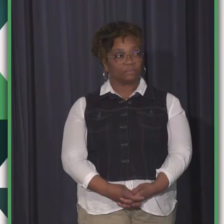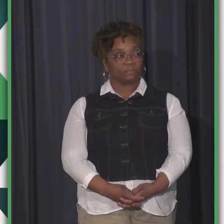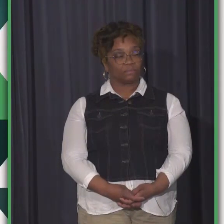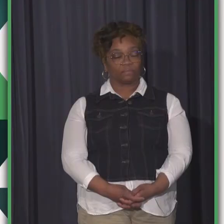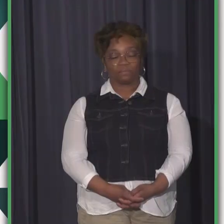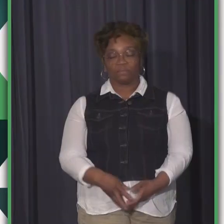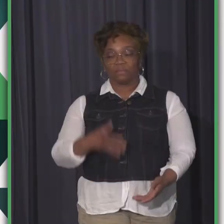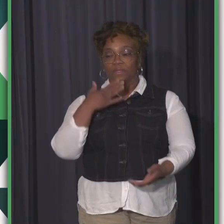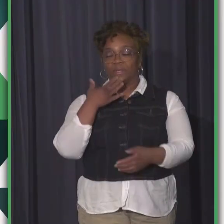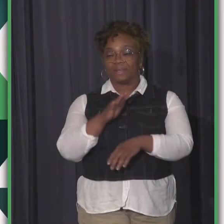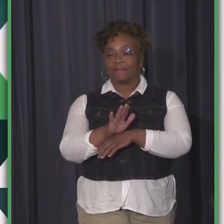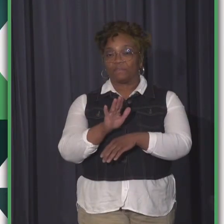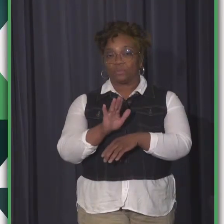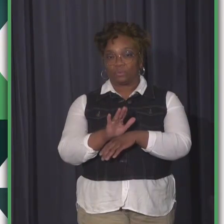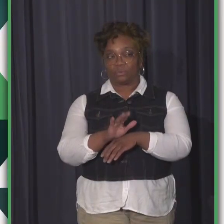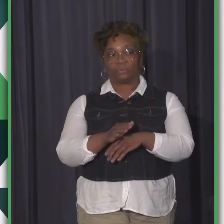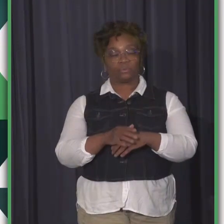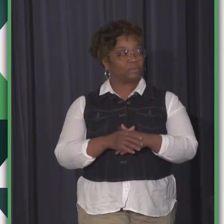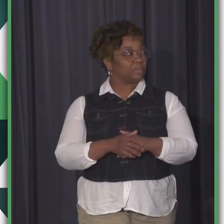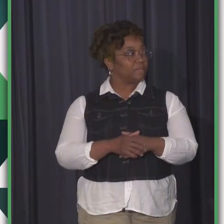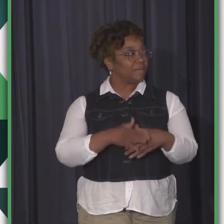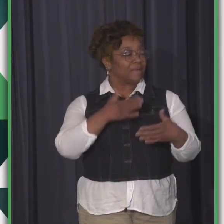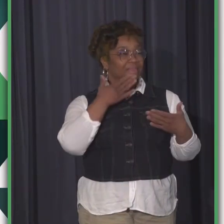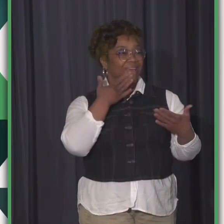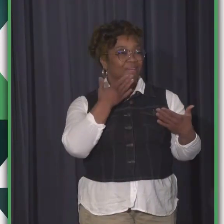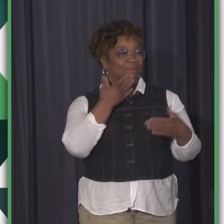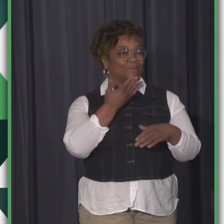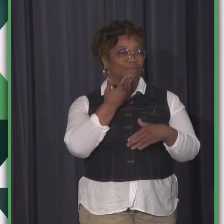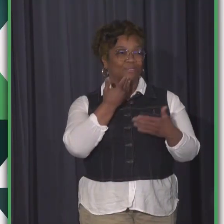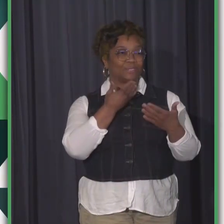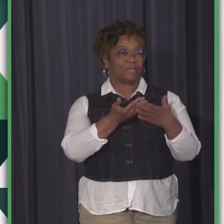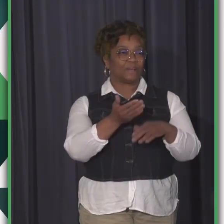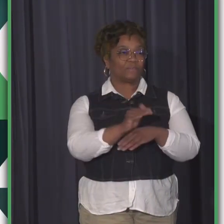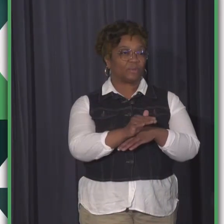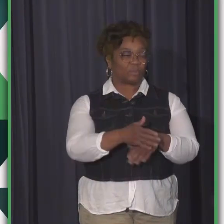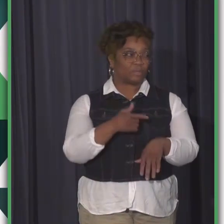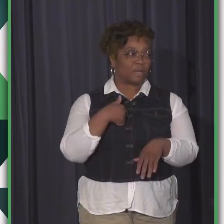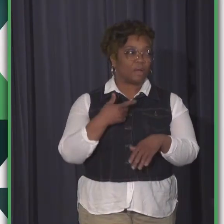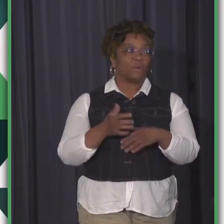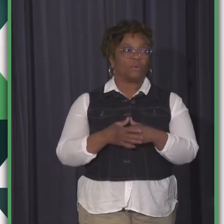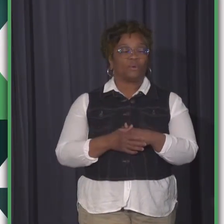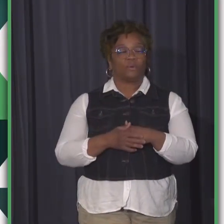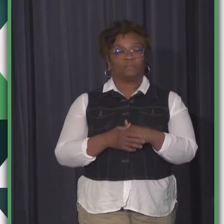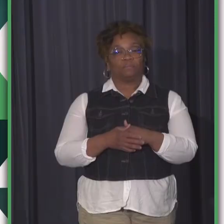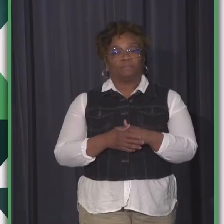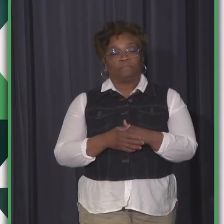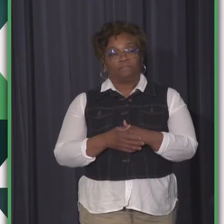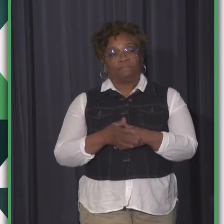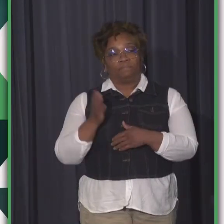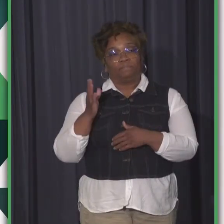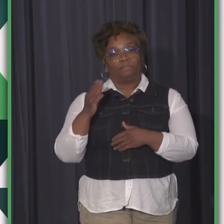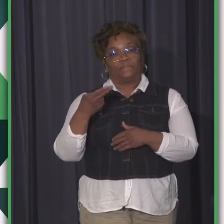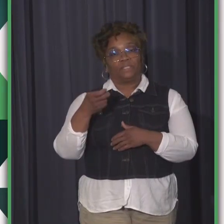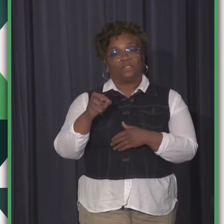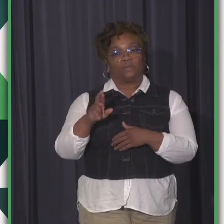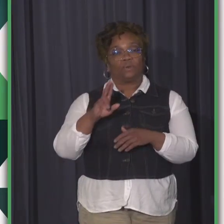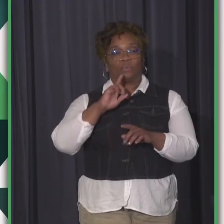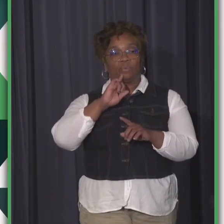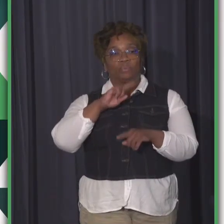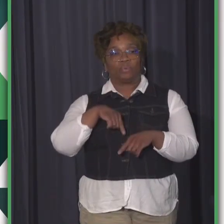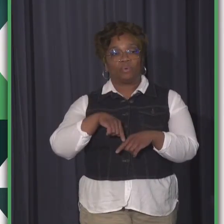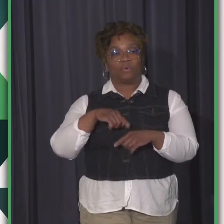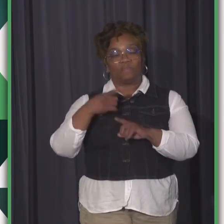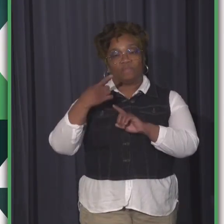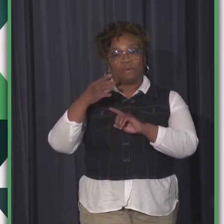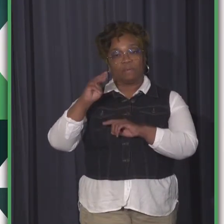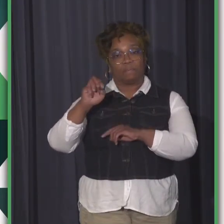Good afternoon, through the chair. Thank you. Good afternoon. I will be briefing the Human Resource Report for the month of